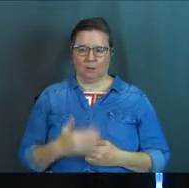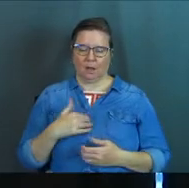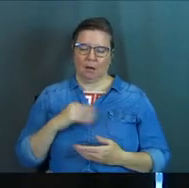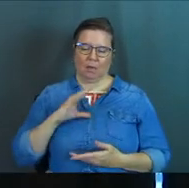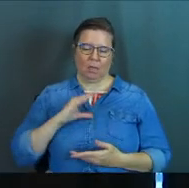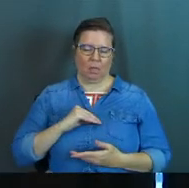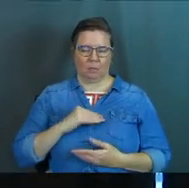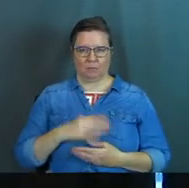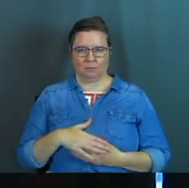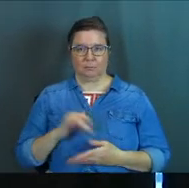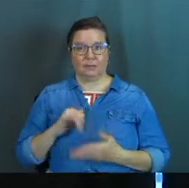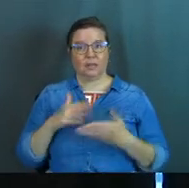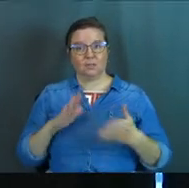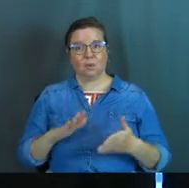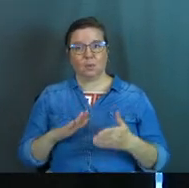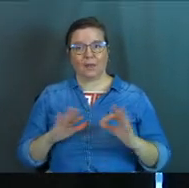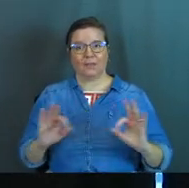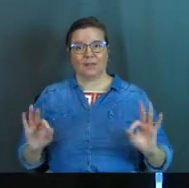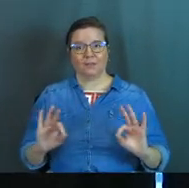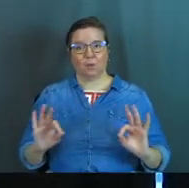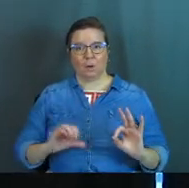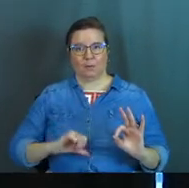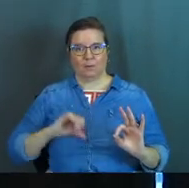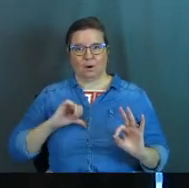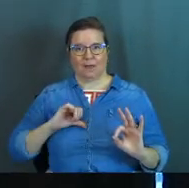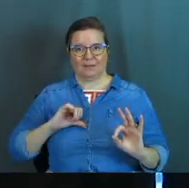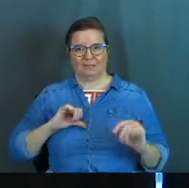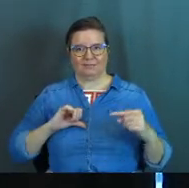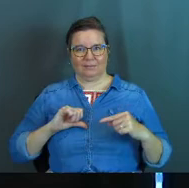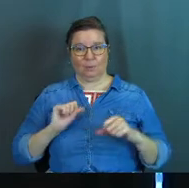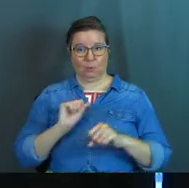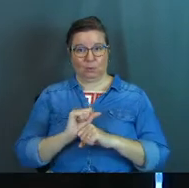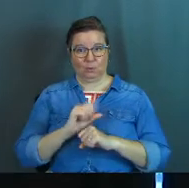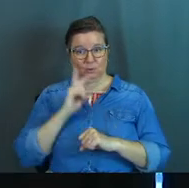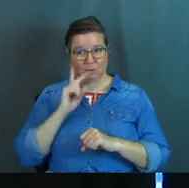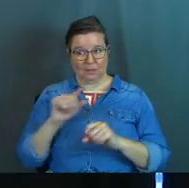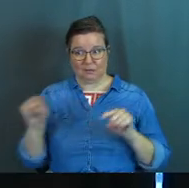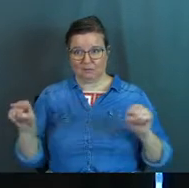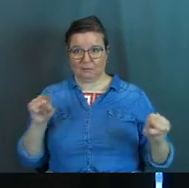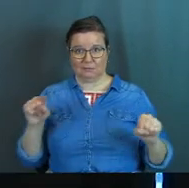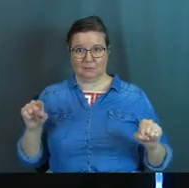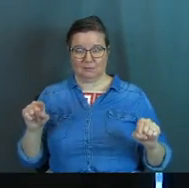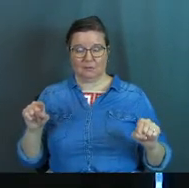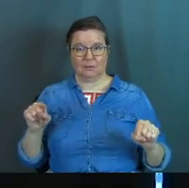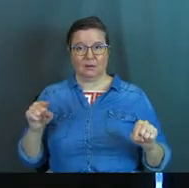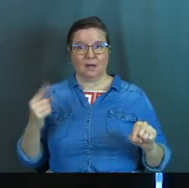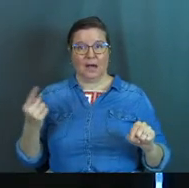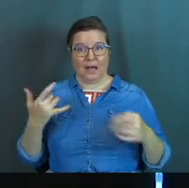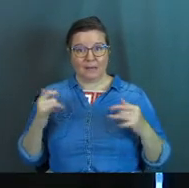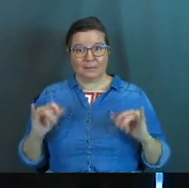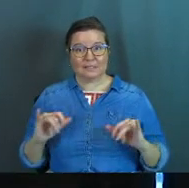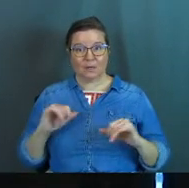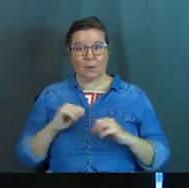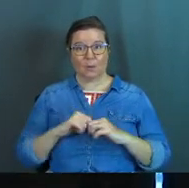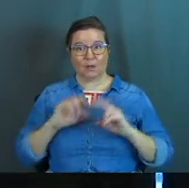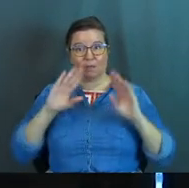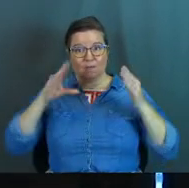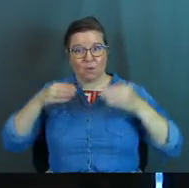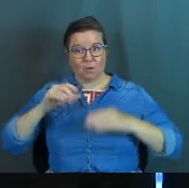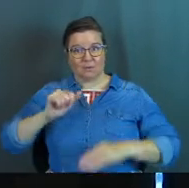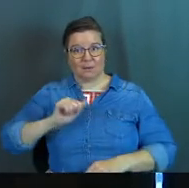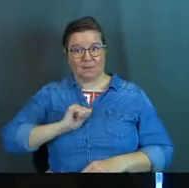beaten down. That's the way inferiority pride works. Do you see how I am still with